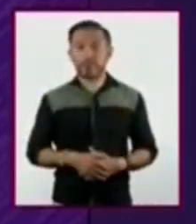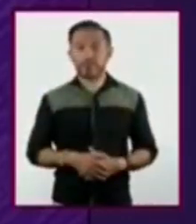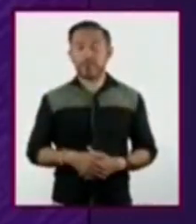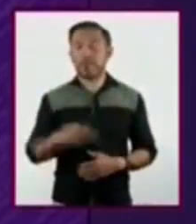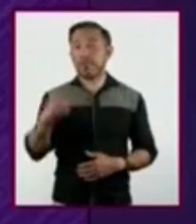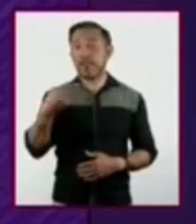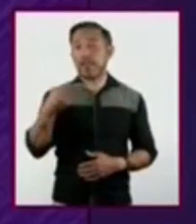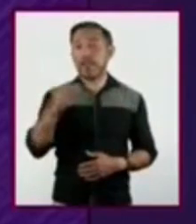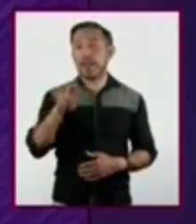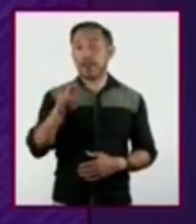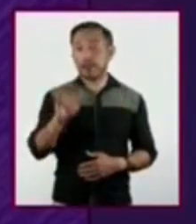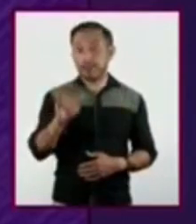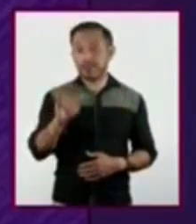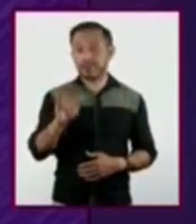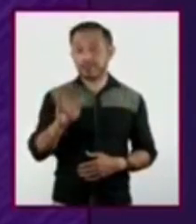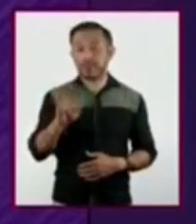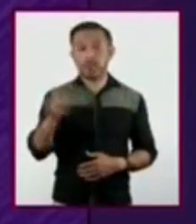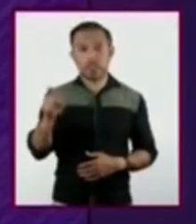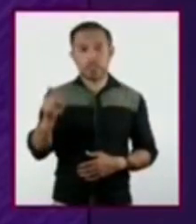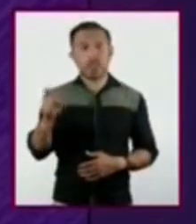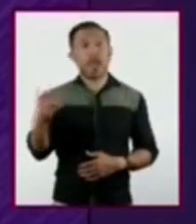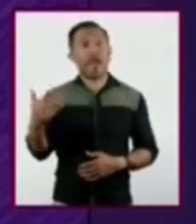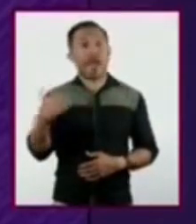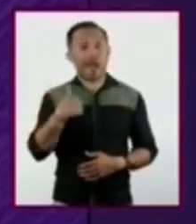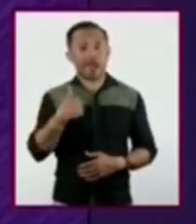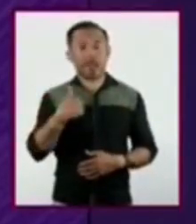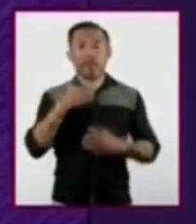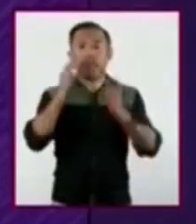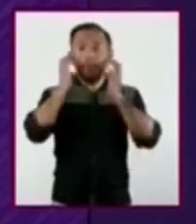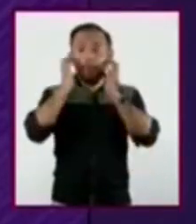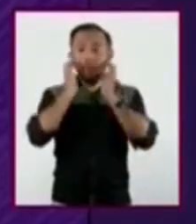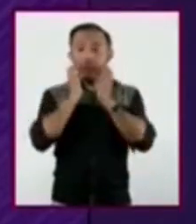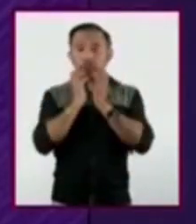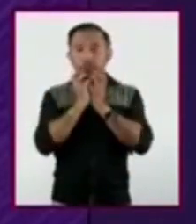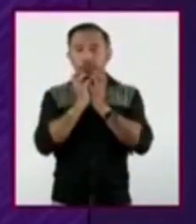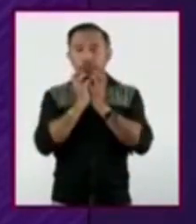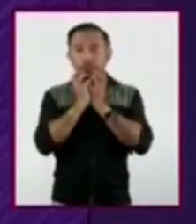Hairy. He has a beard.